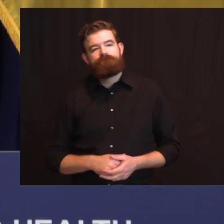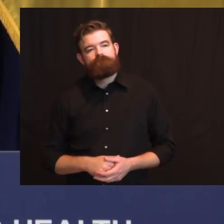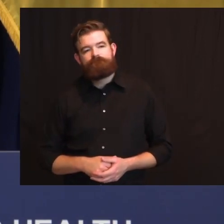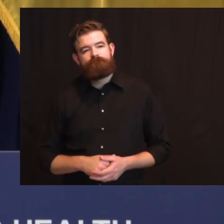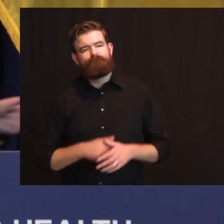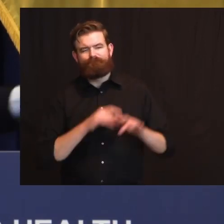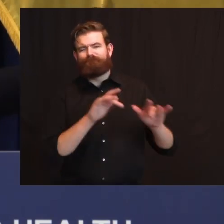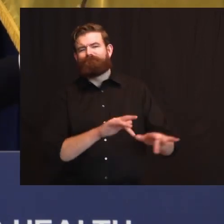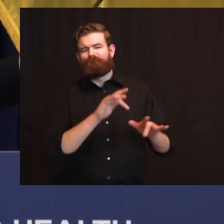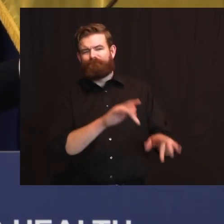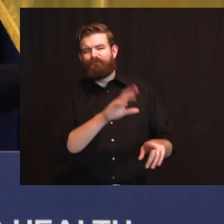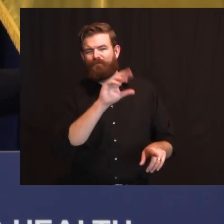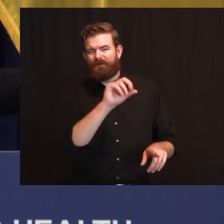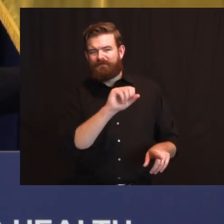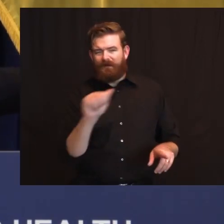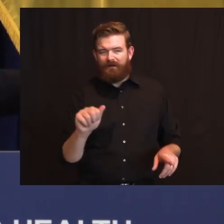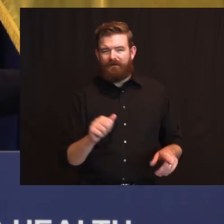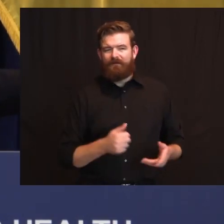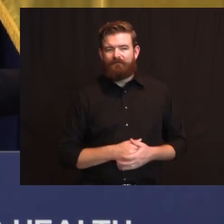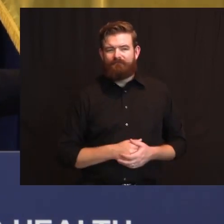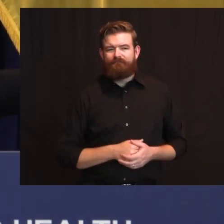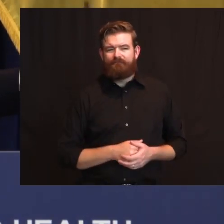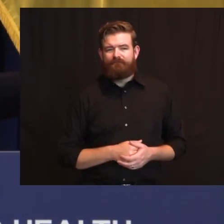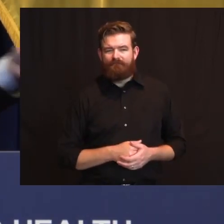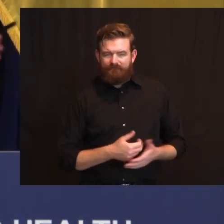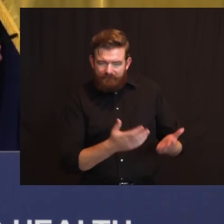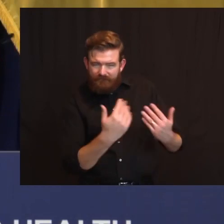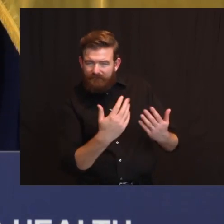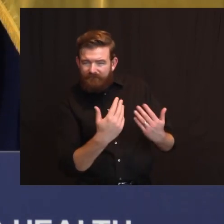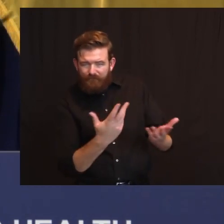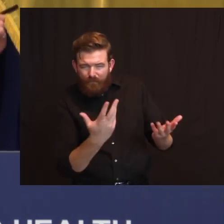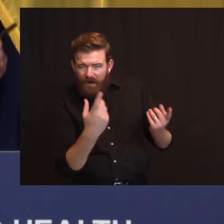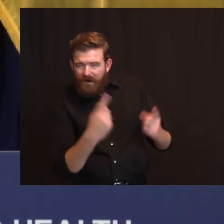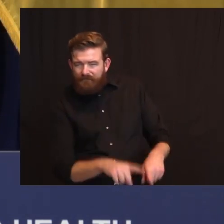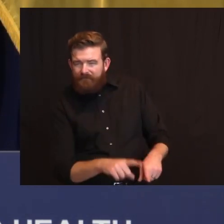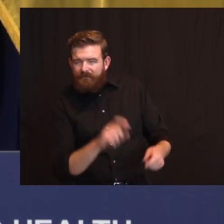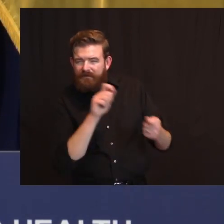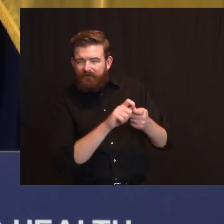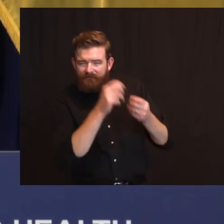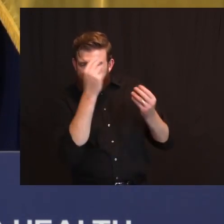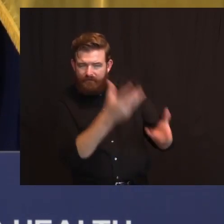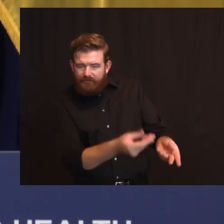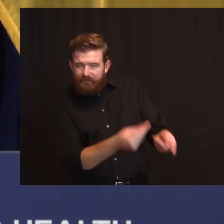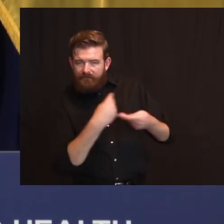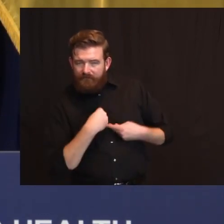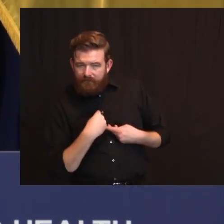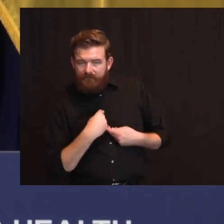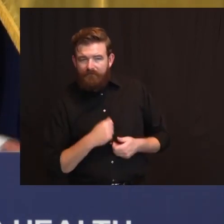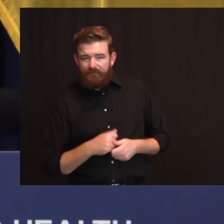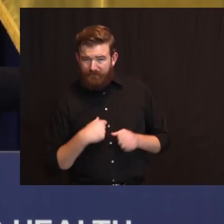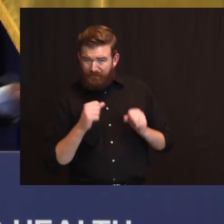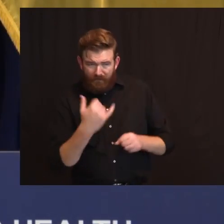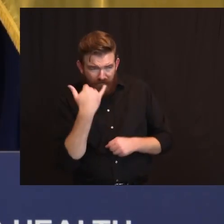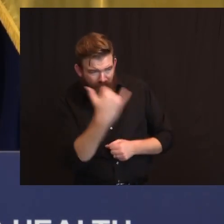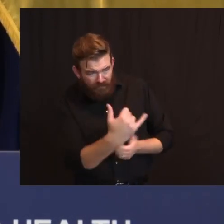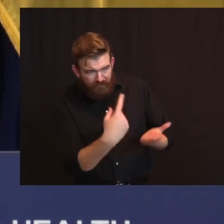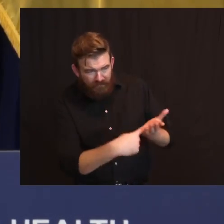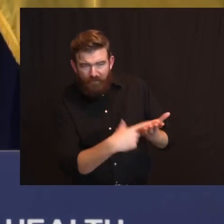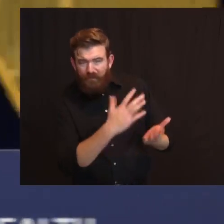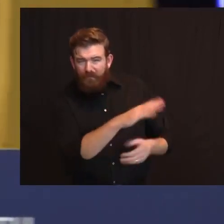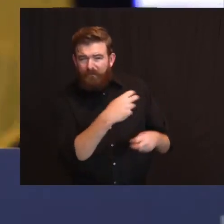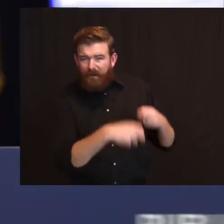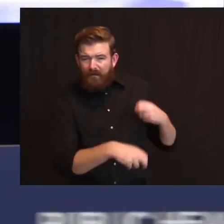get her details and ask Sue, and I know she would have done this anyway, to literally call her up when we walk out of here and figure out what the issue is. If she was at Wayne